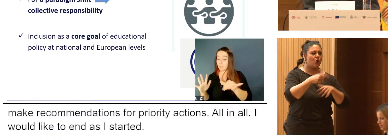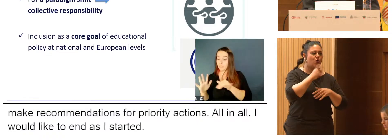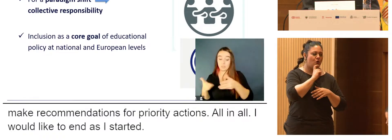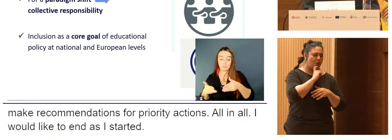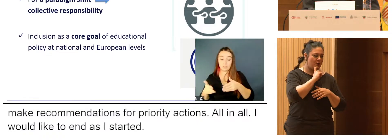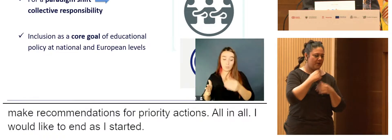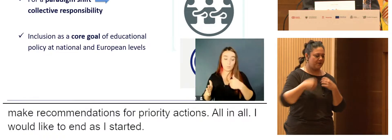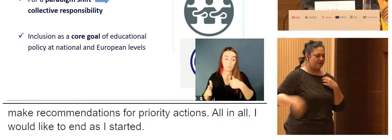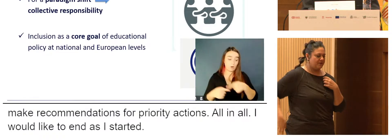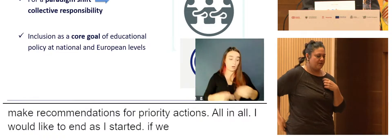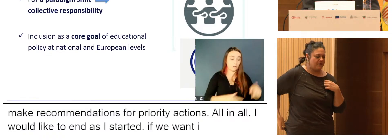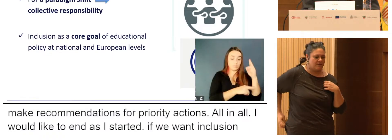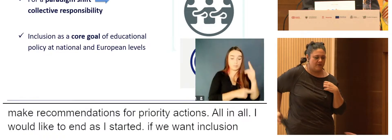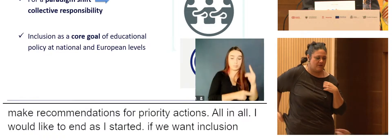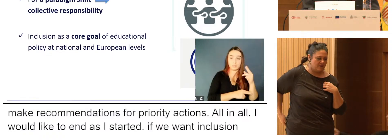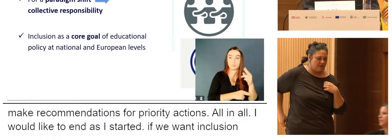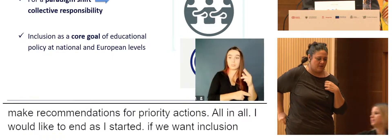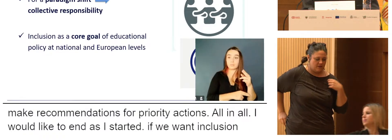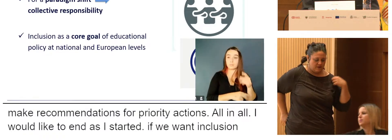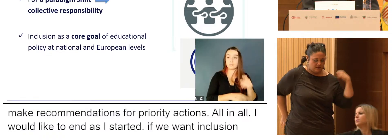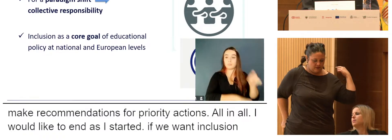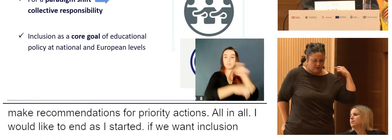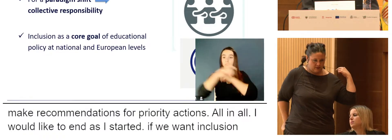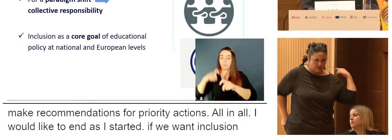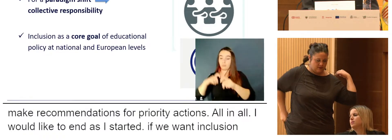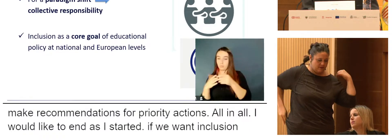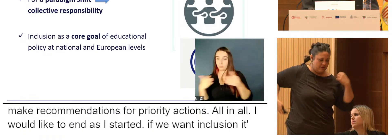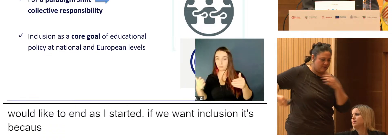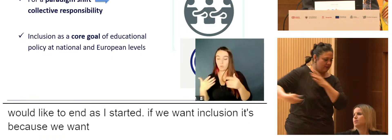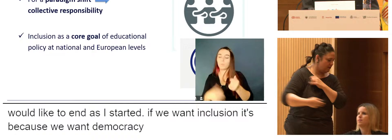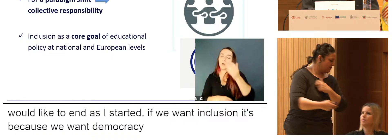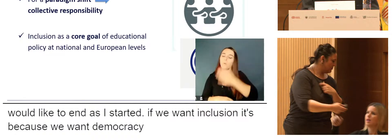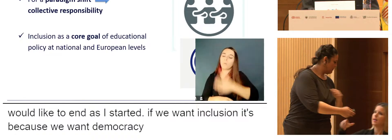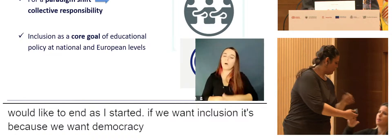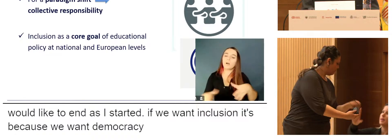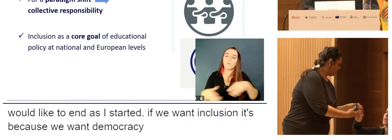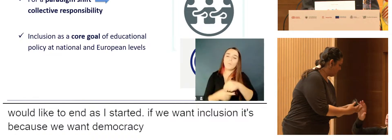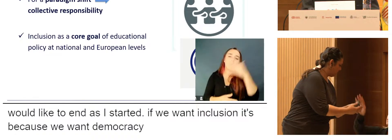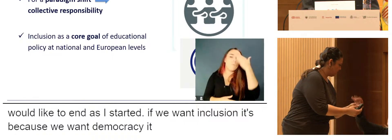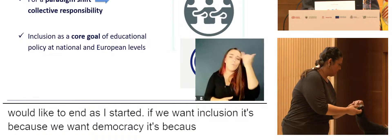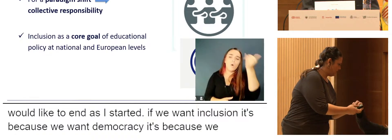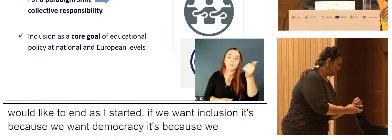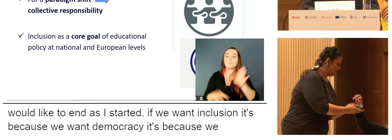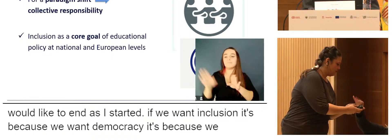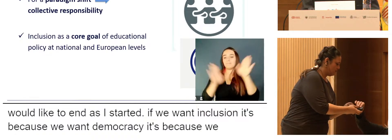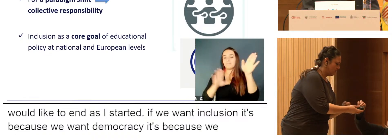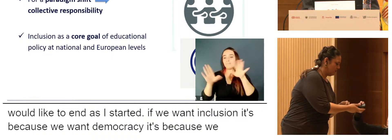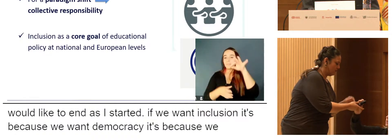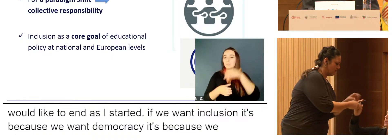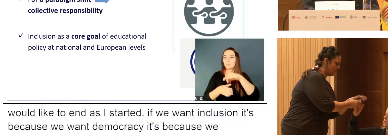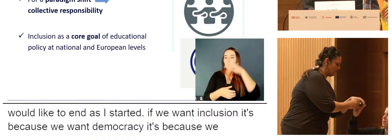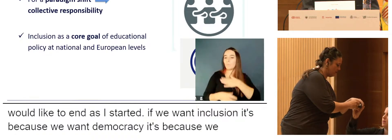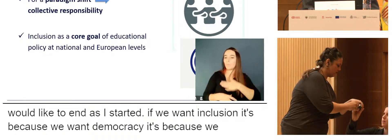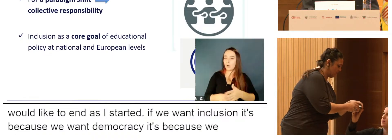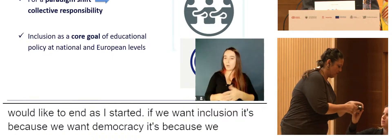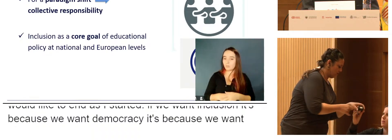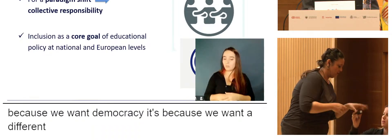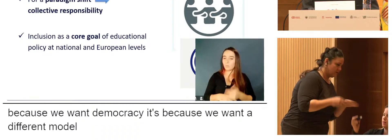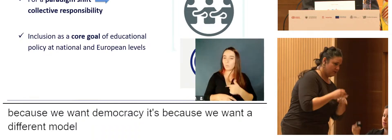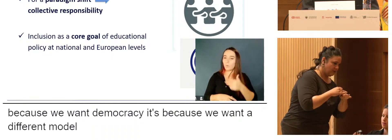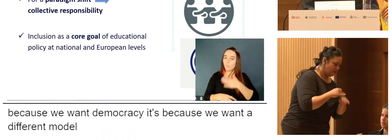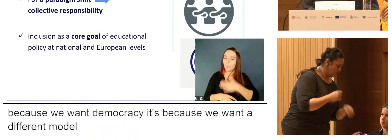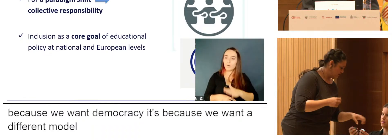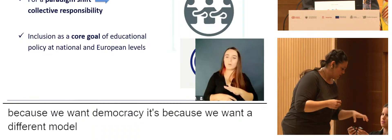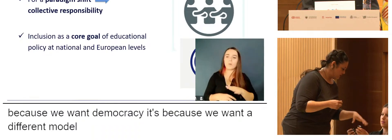want inclusion, it's because we want democracy. It's because we want a different model of